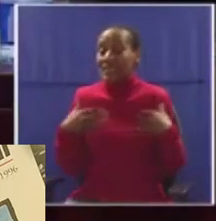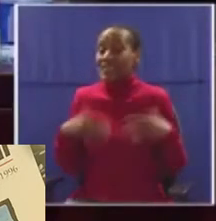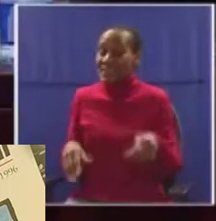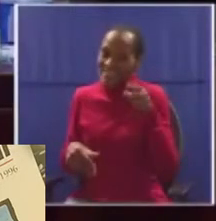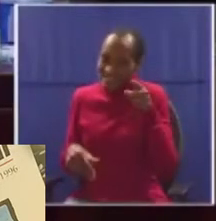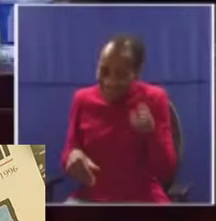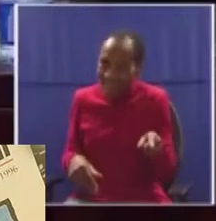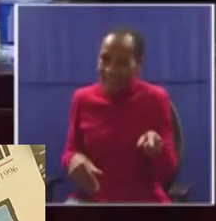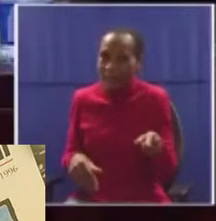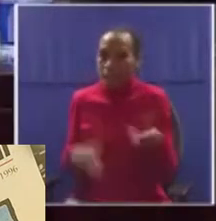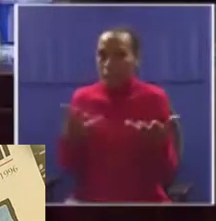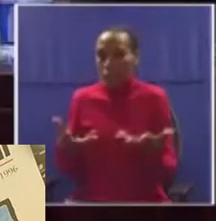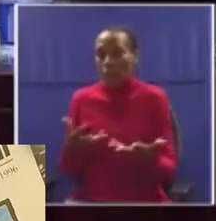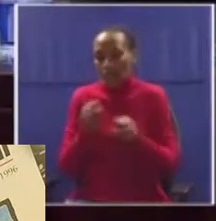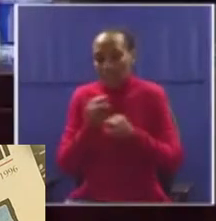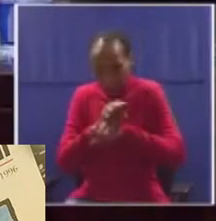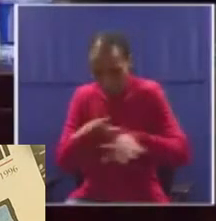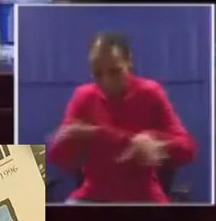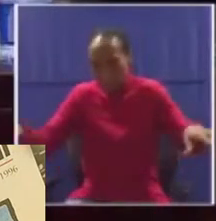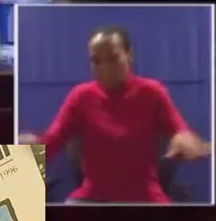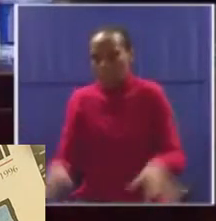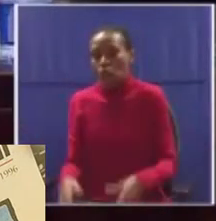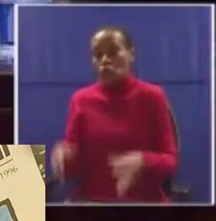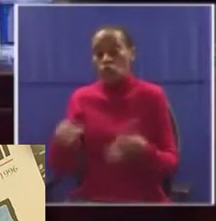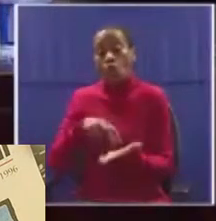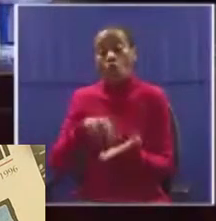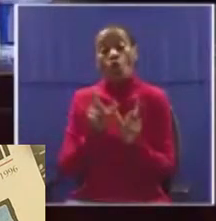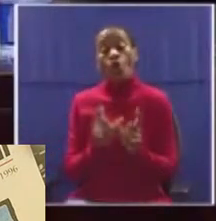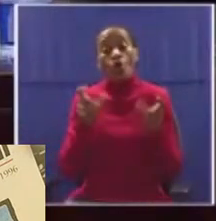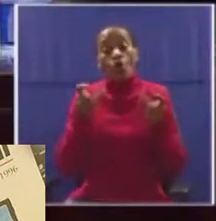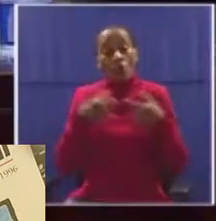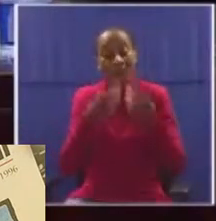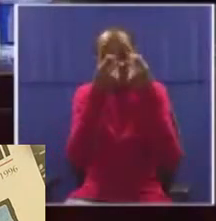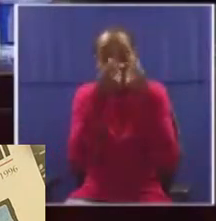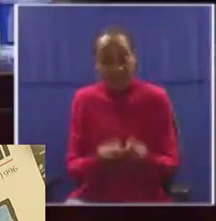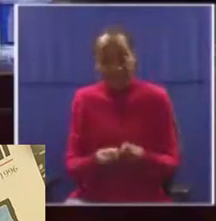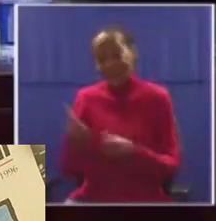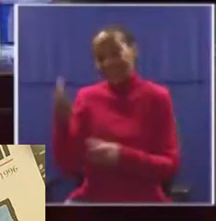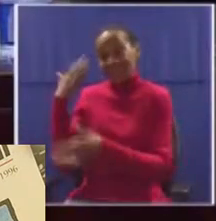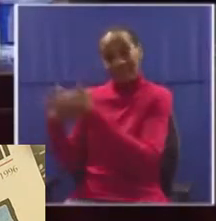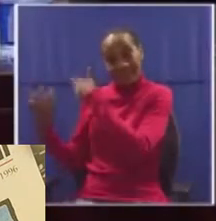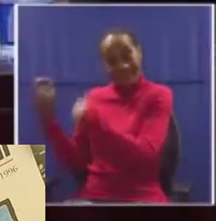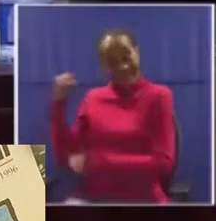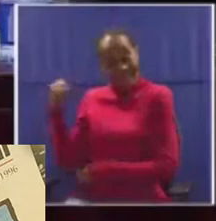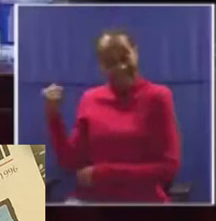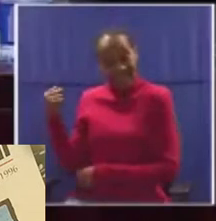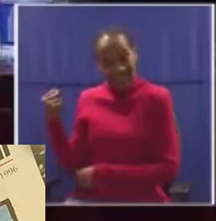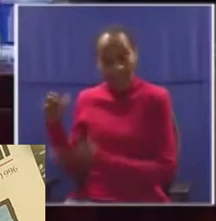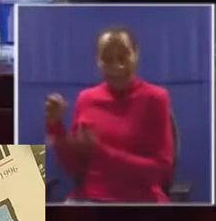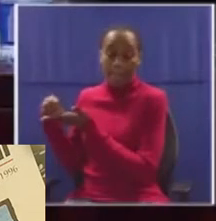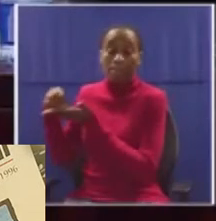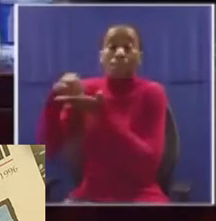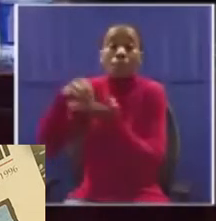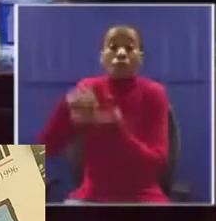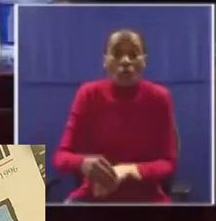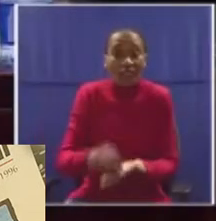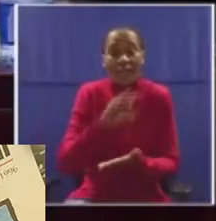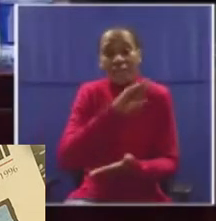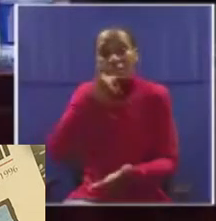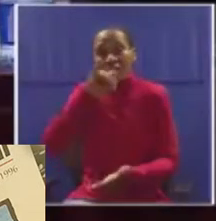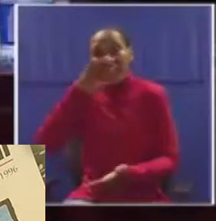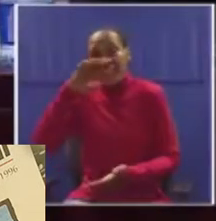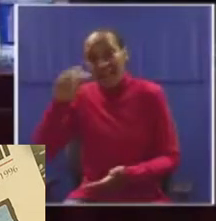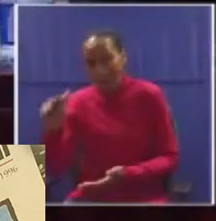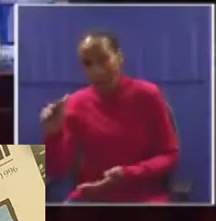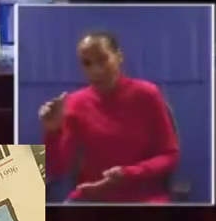and transmitted the work of the standing community of Finance at that stage brought in the financial Intelligence Center